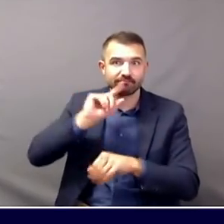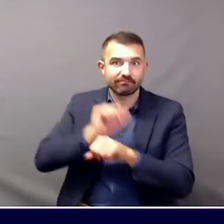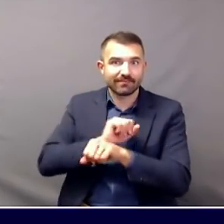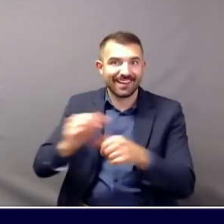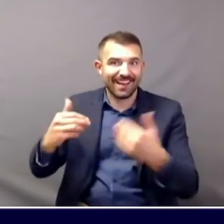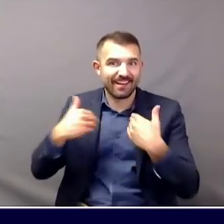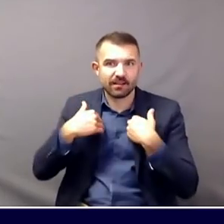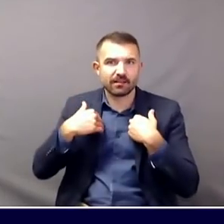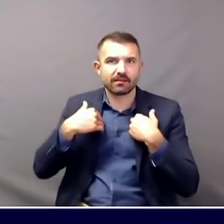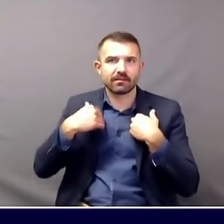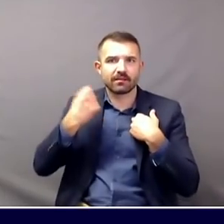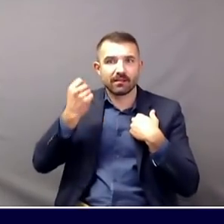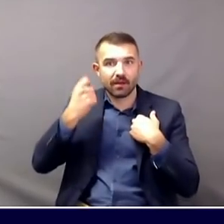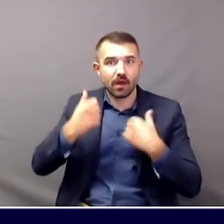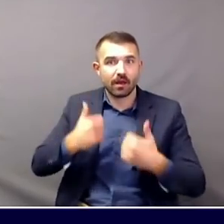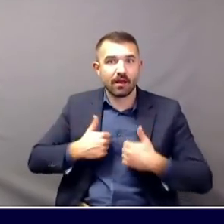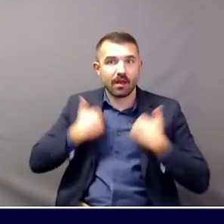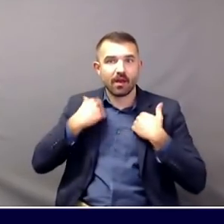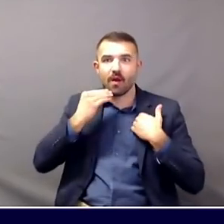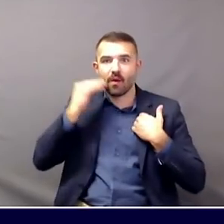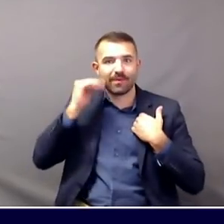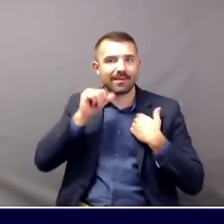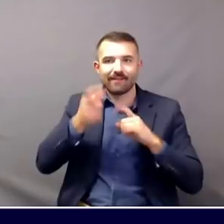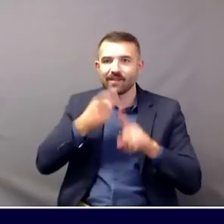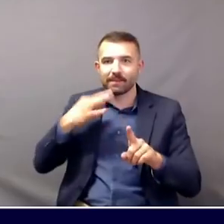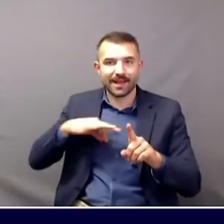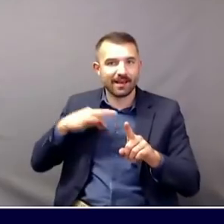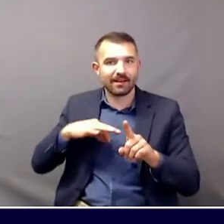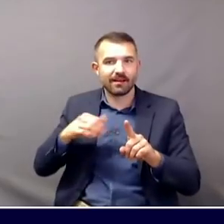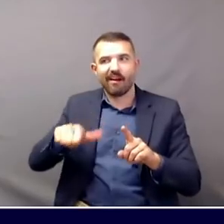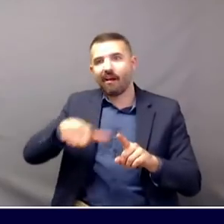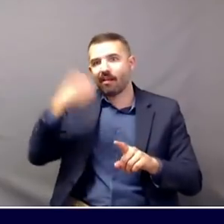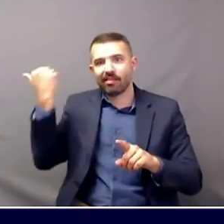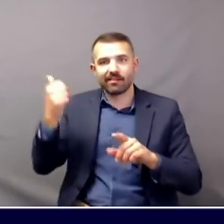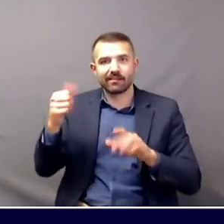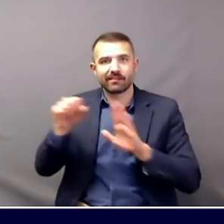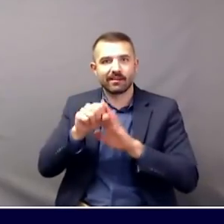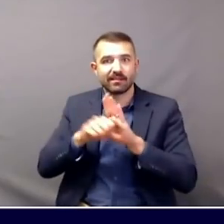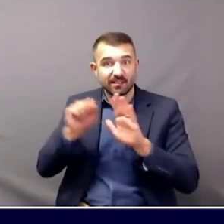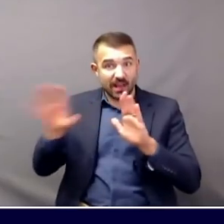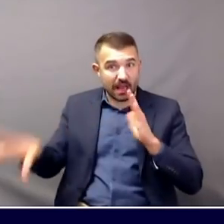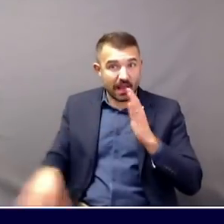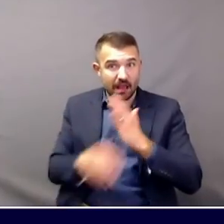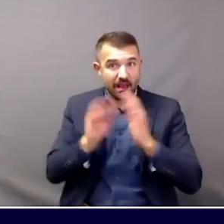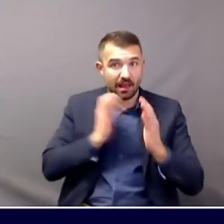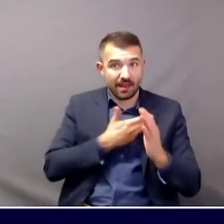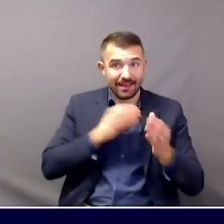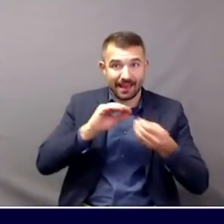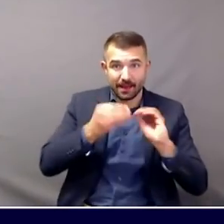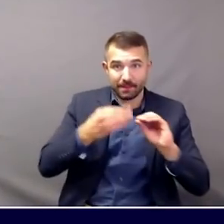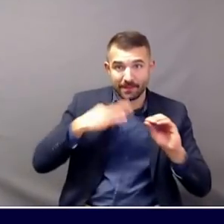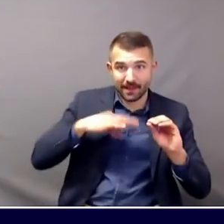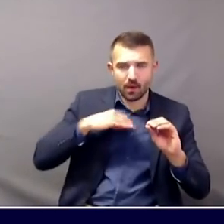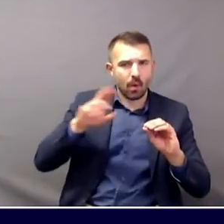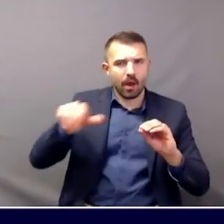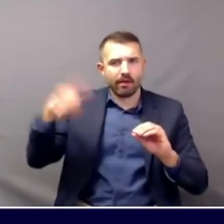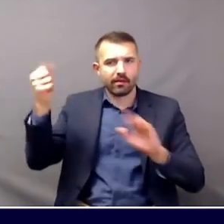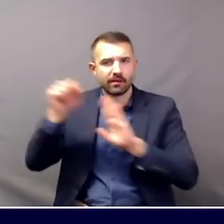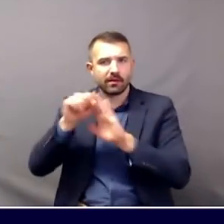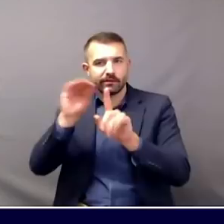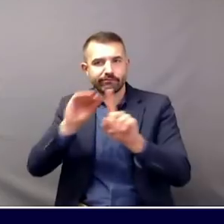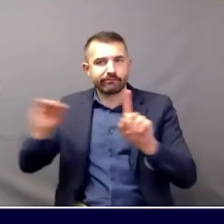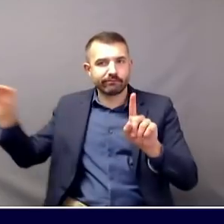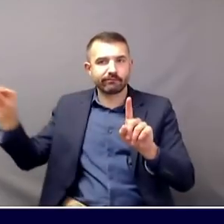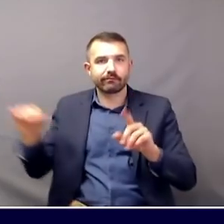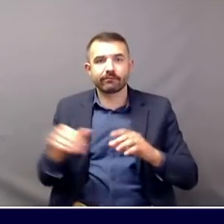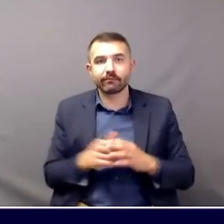Okay, so in terms of Maine Maritime Academy, we are aware of cases there. I know that my team has been working very closely with the Maine